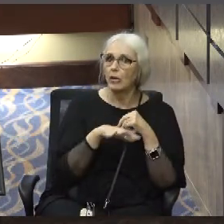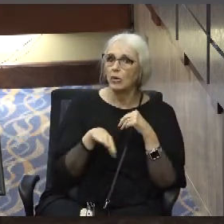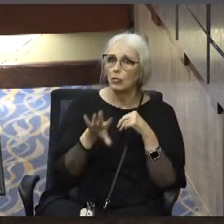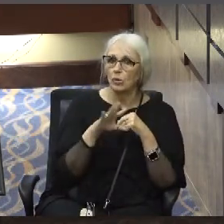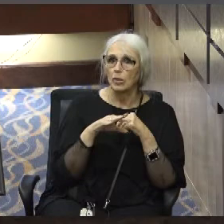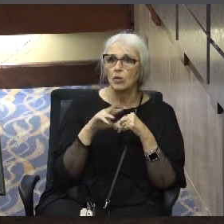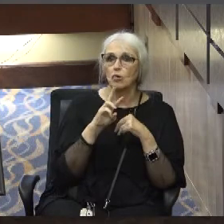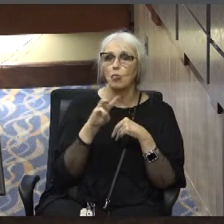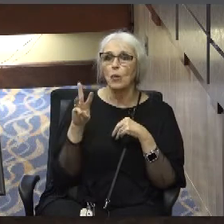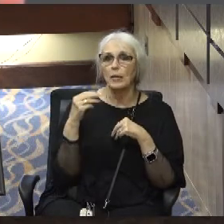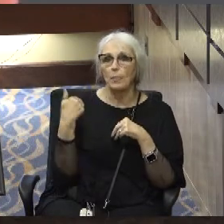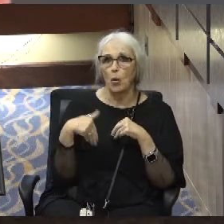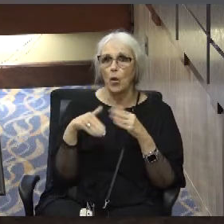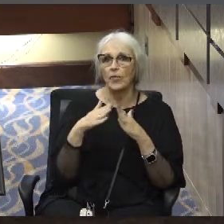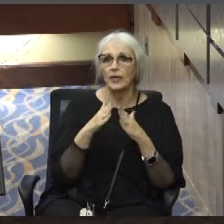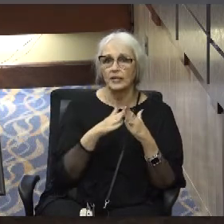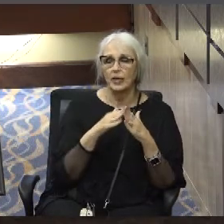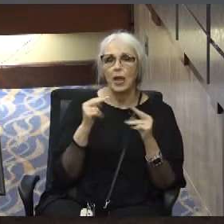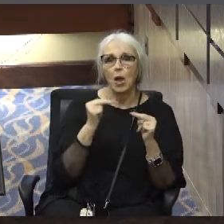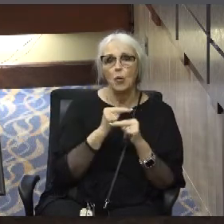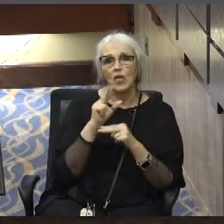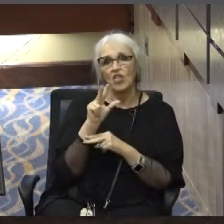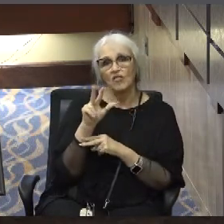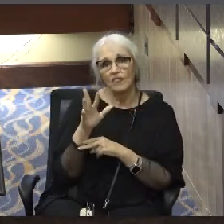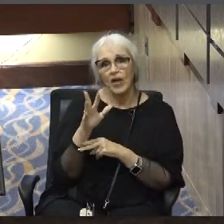part of the city, and I-35 that we're working on as